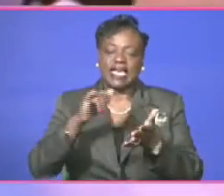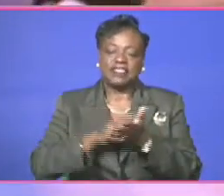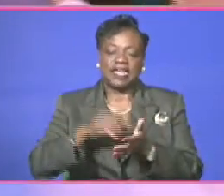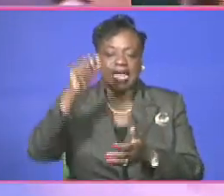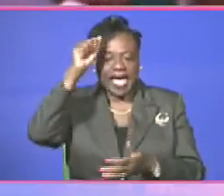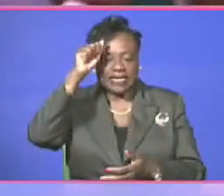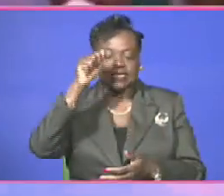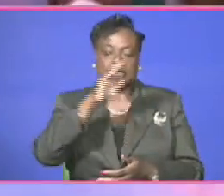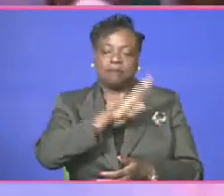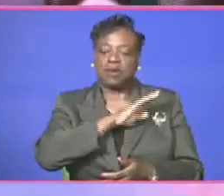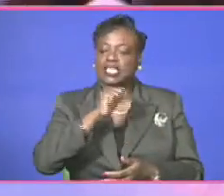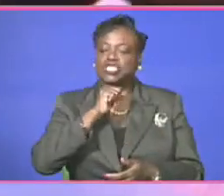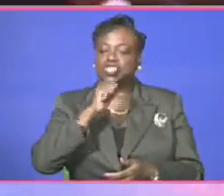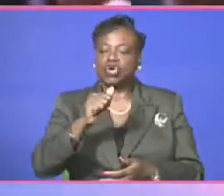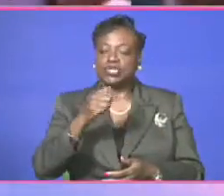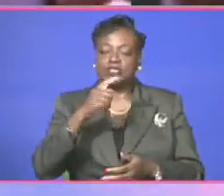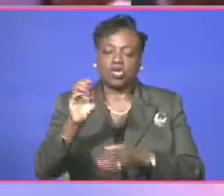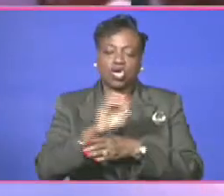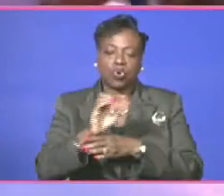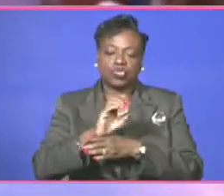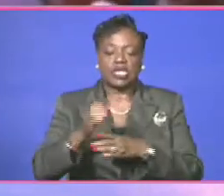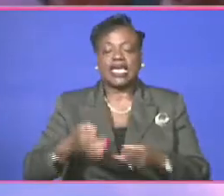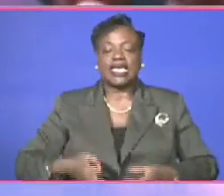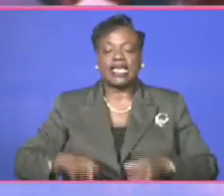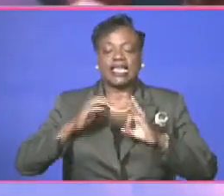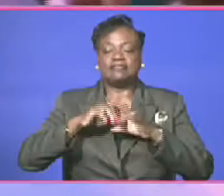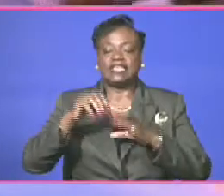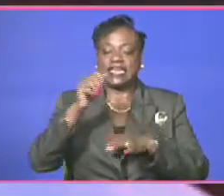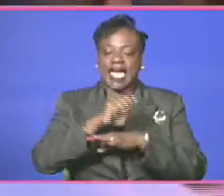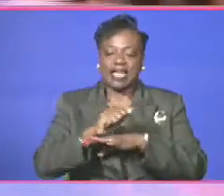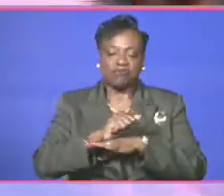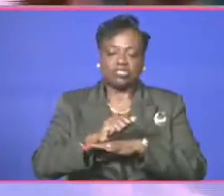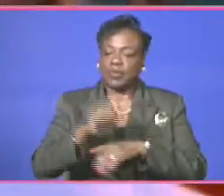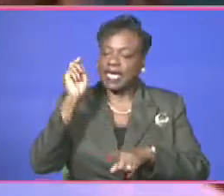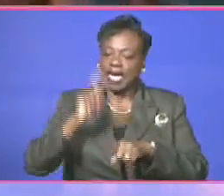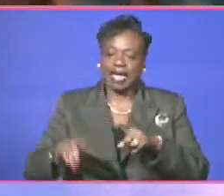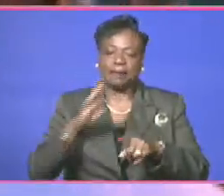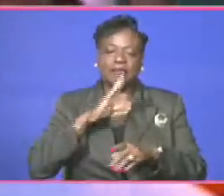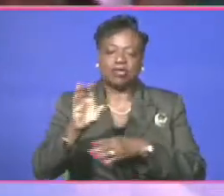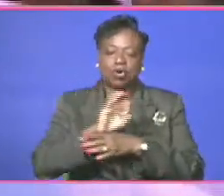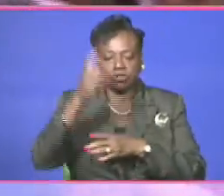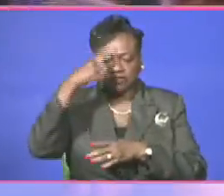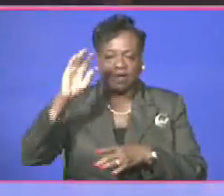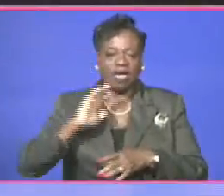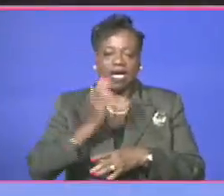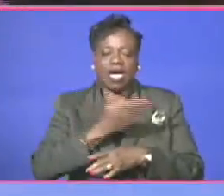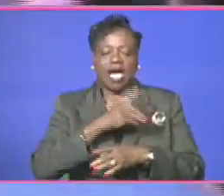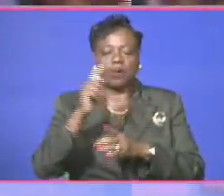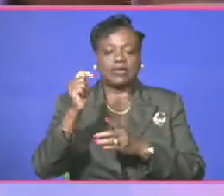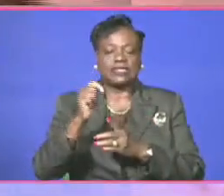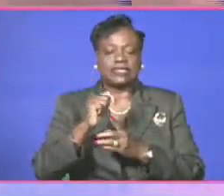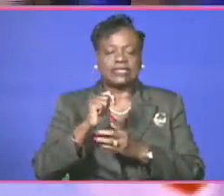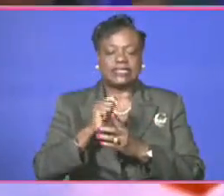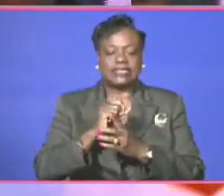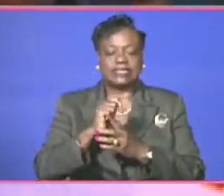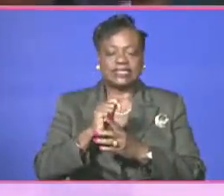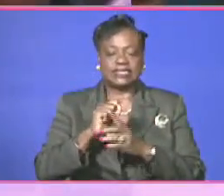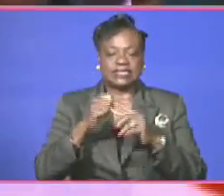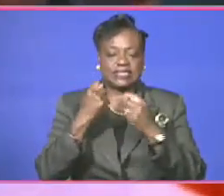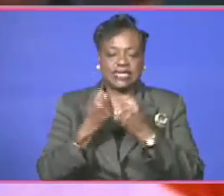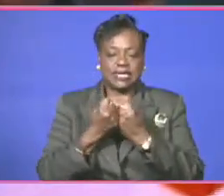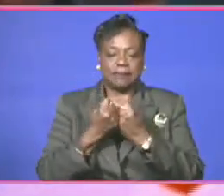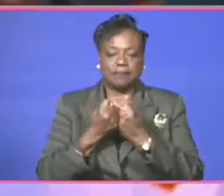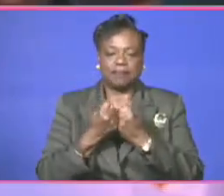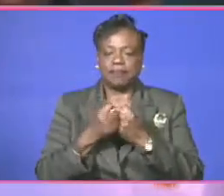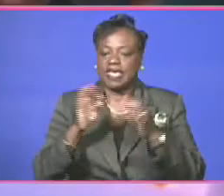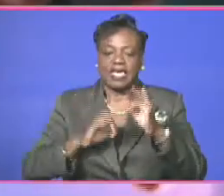coach. He lives in Andros, so he is not eligible to be the coach for our team. So with that in mind, that's the head coach. If the head can't be there, then we're